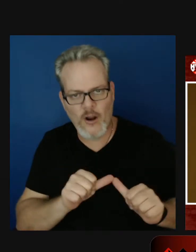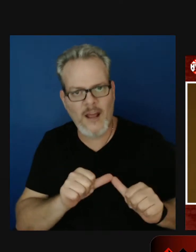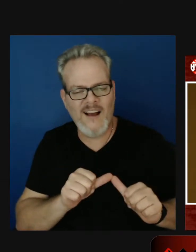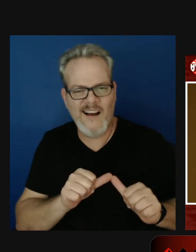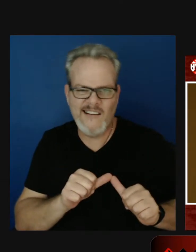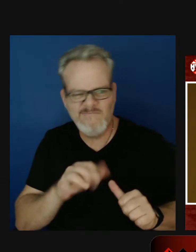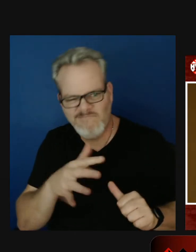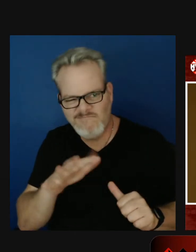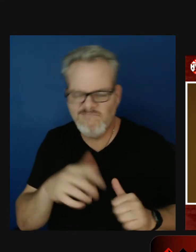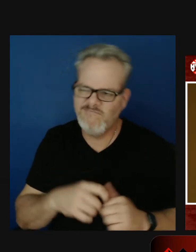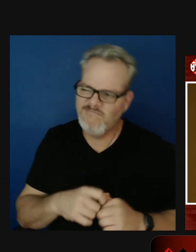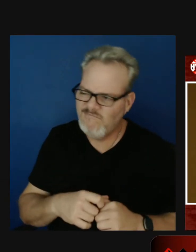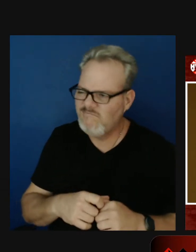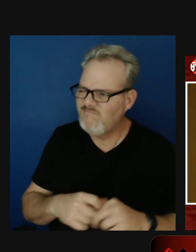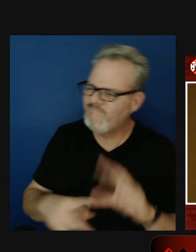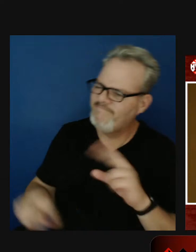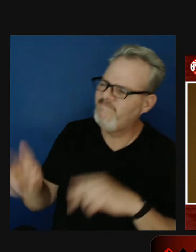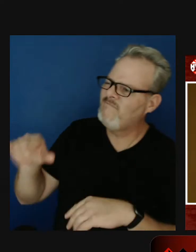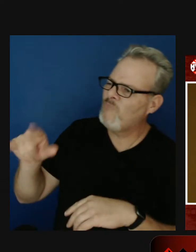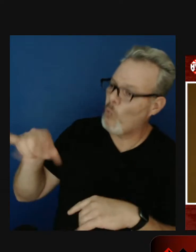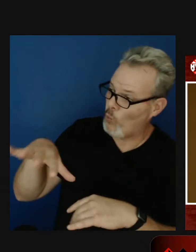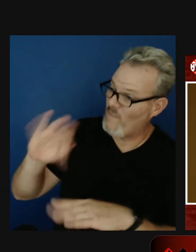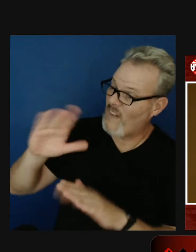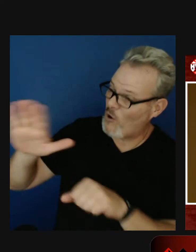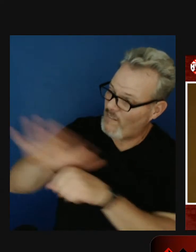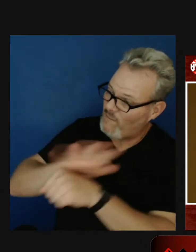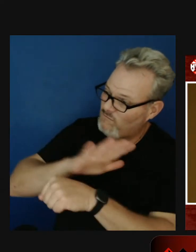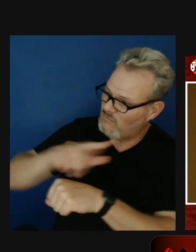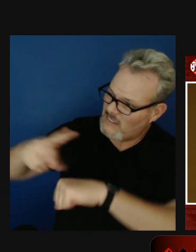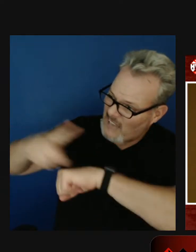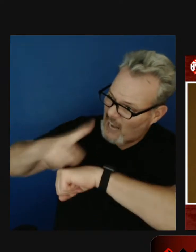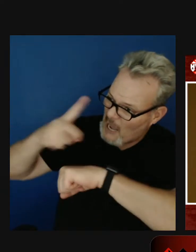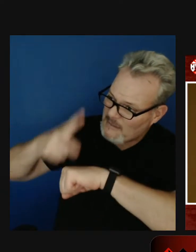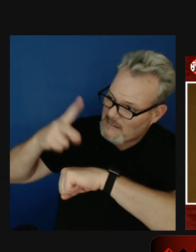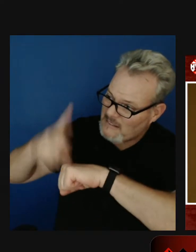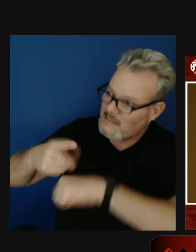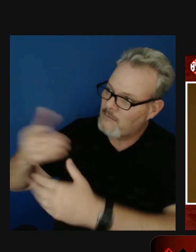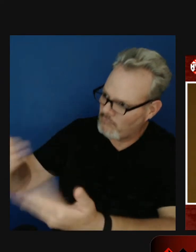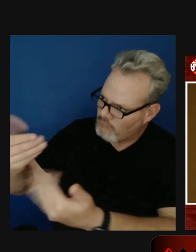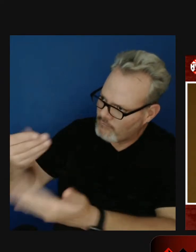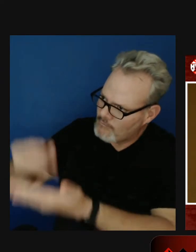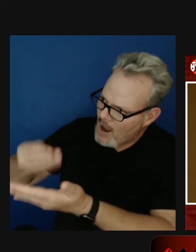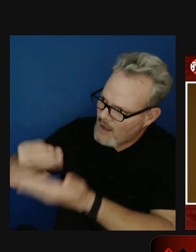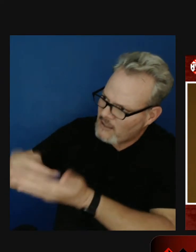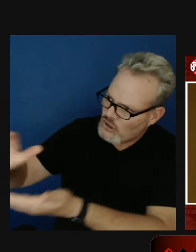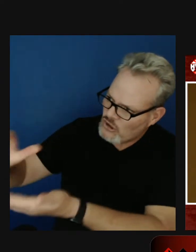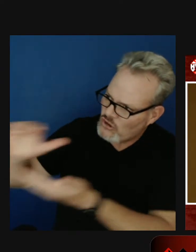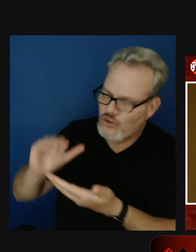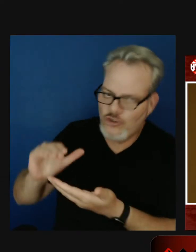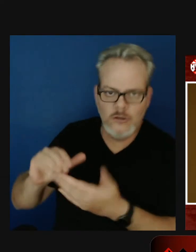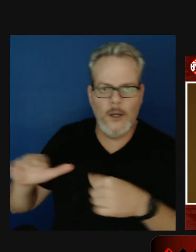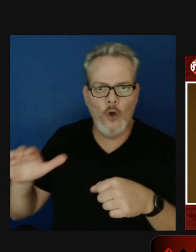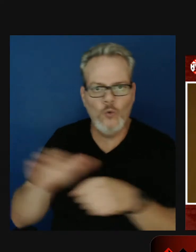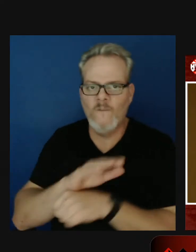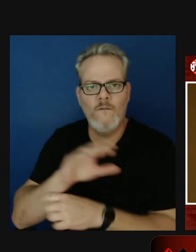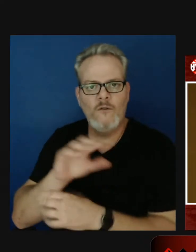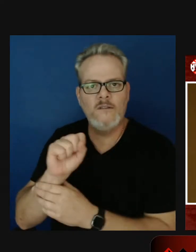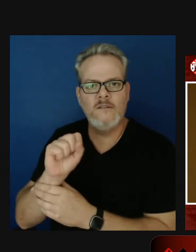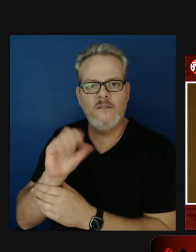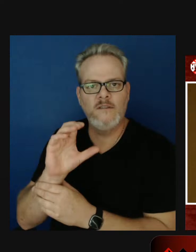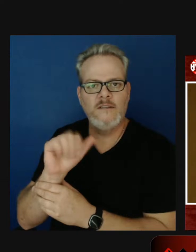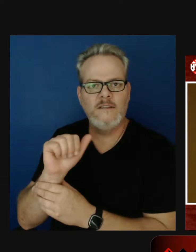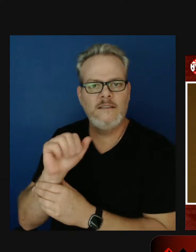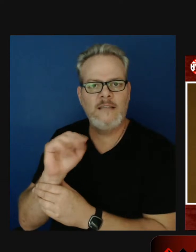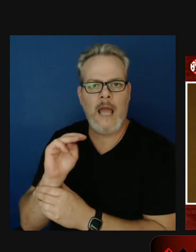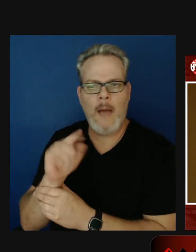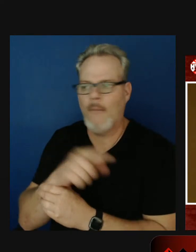said, oh, we found all these diamonds. We're going to be rich. Invest in our company. Well, it's all a scam. He went out there and he said, no, there's no diamonds